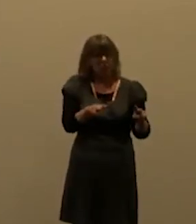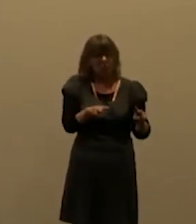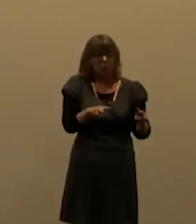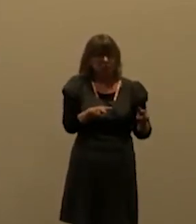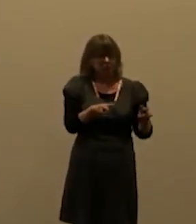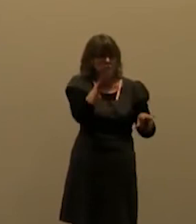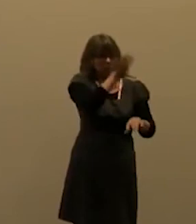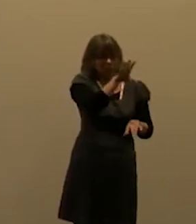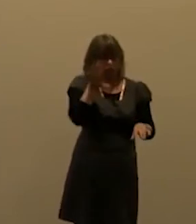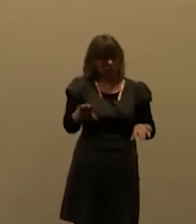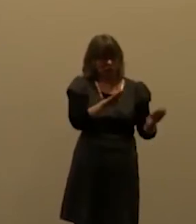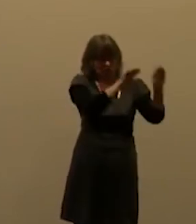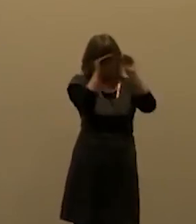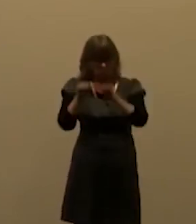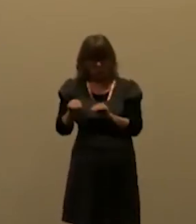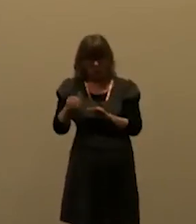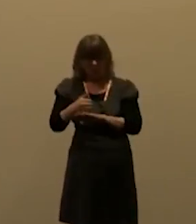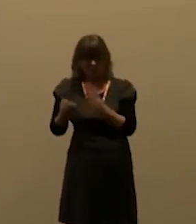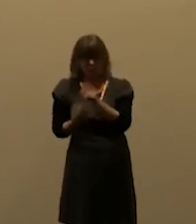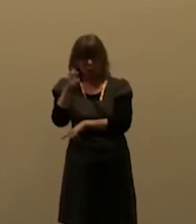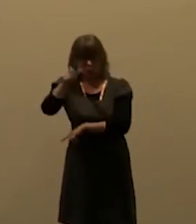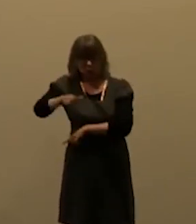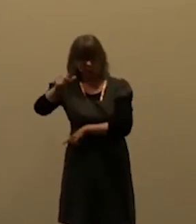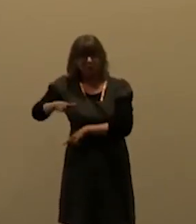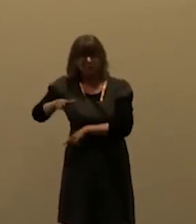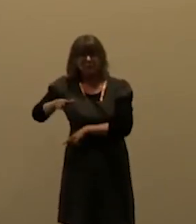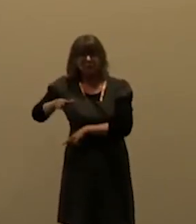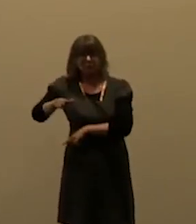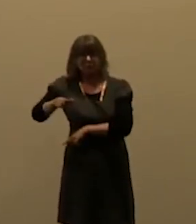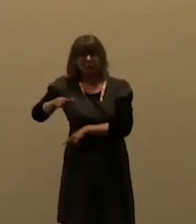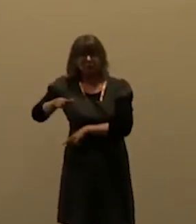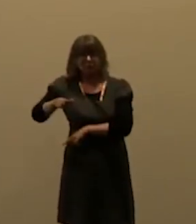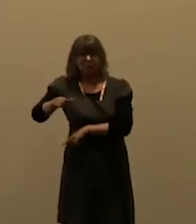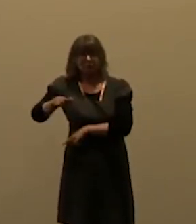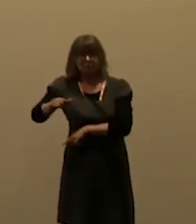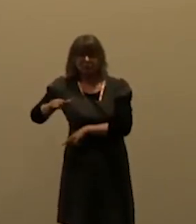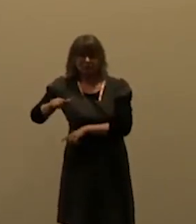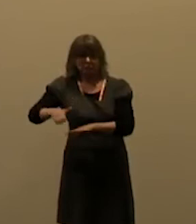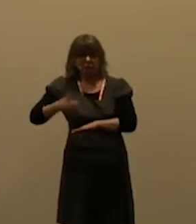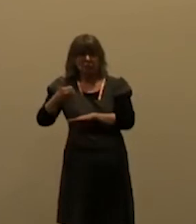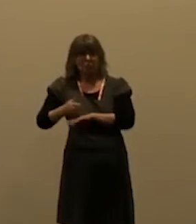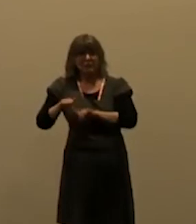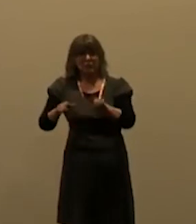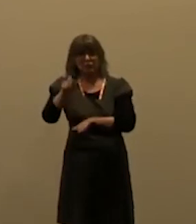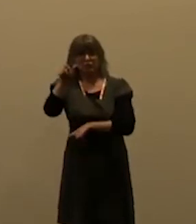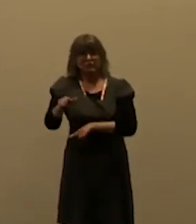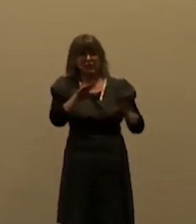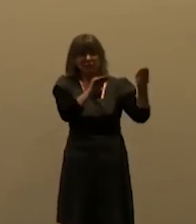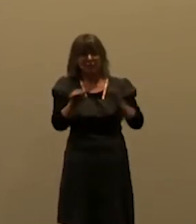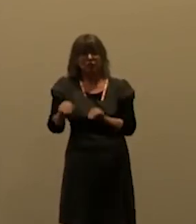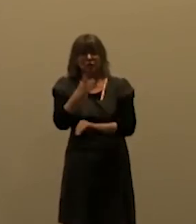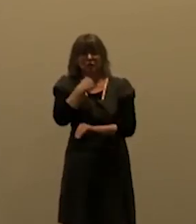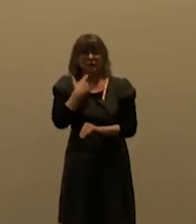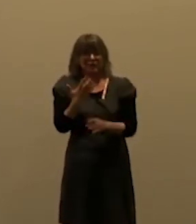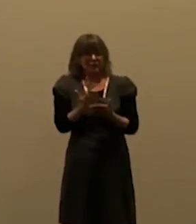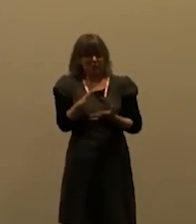another, and they basically spun up a new tenant, chucked the settings out, and deployed it to the other tenant, and then migrated across. Now, obviously, there is some complexity about